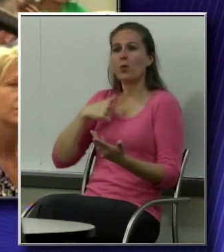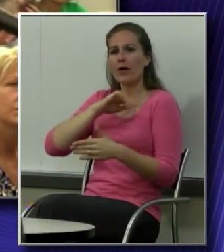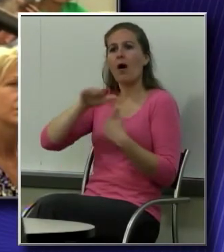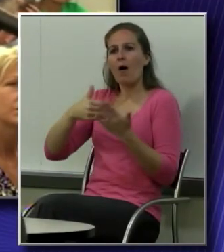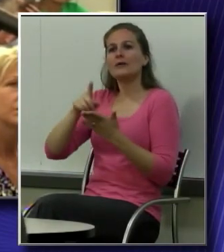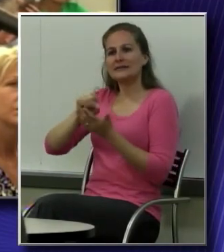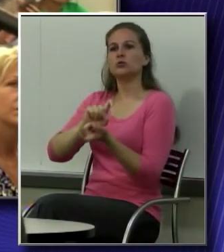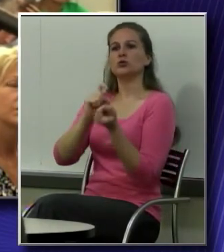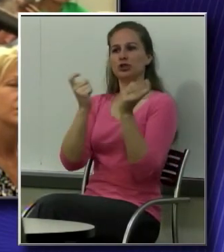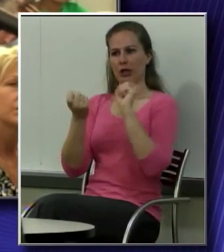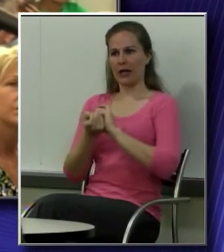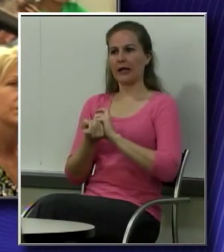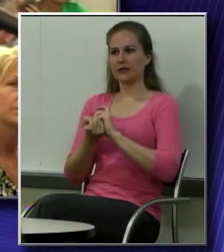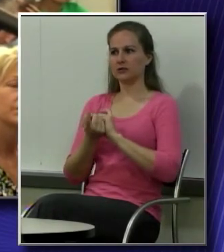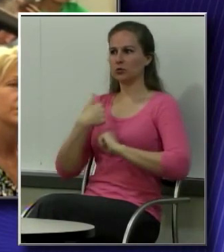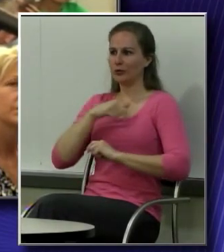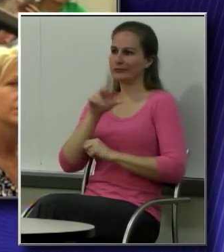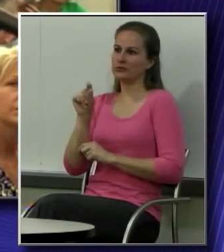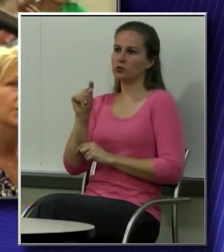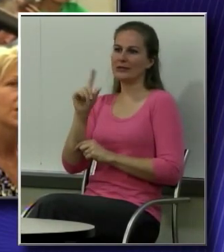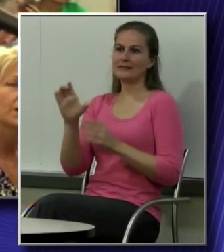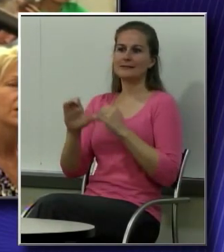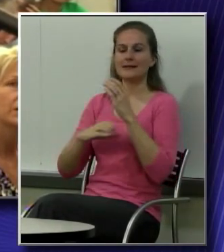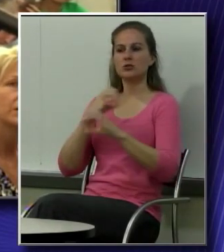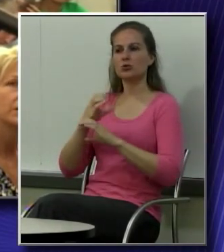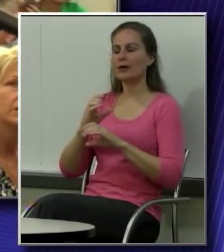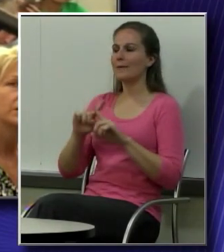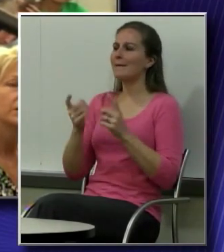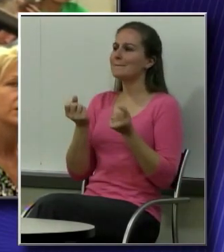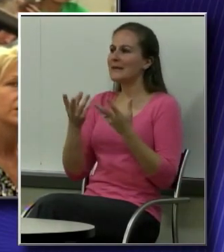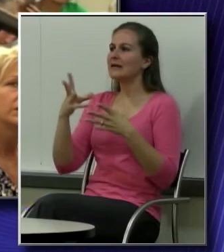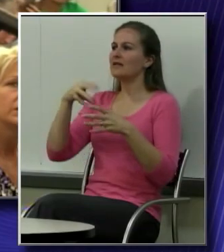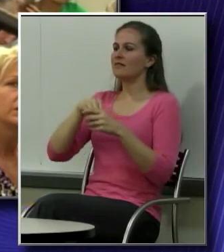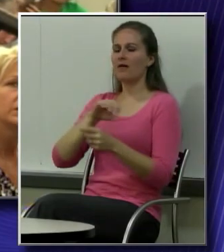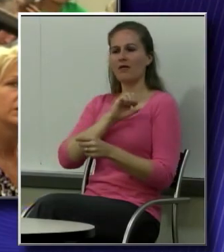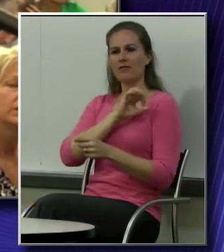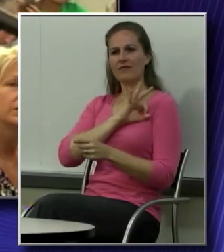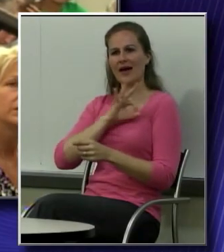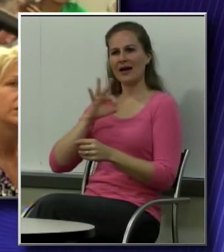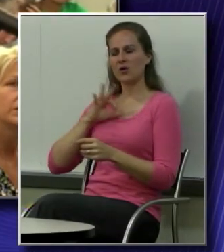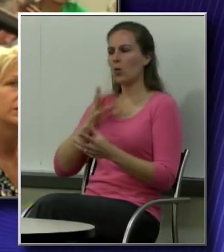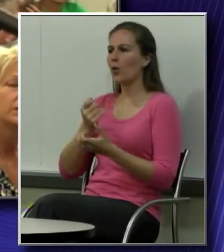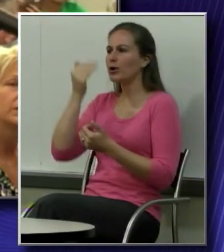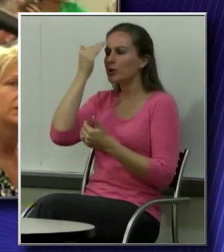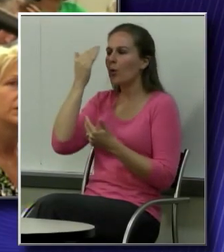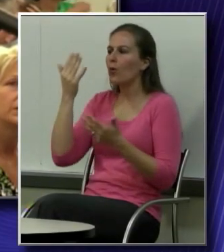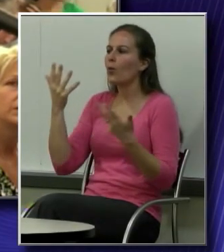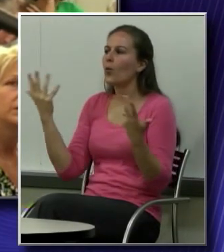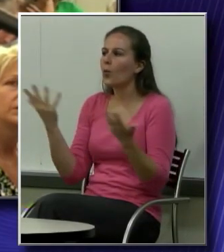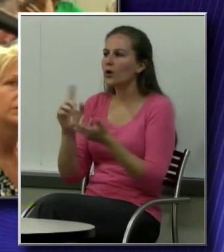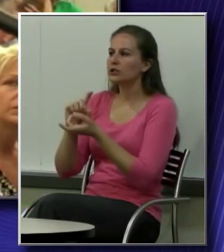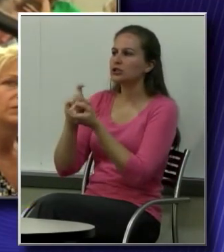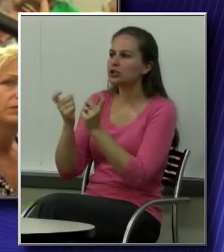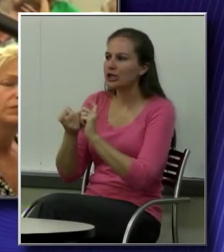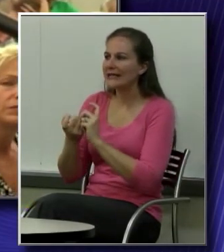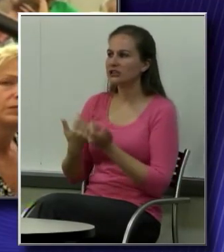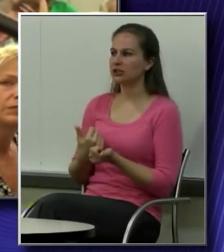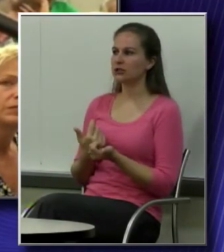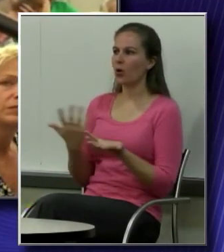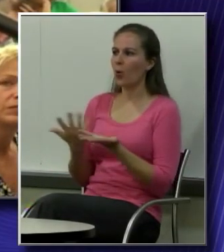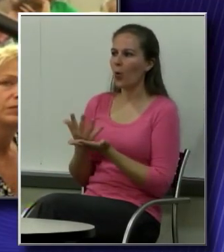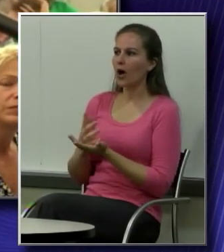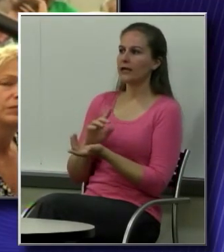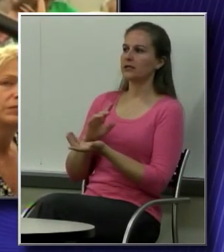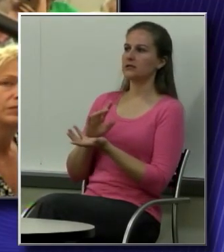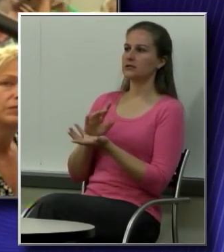We're moving further into it. But I think that many of us in the faculty would like to know exactly what we're changing or what we're transforming. My third point